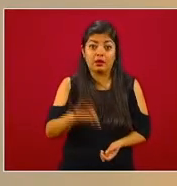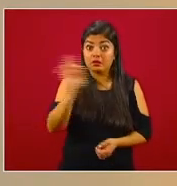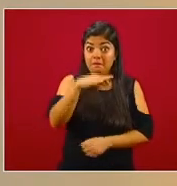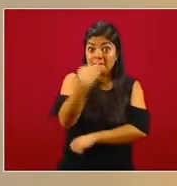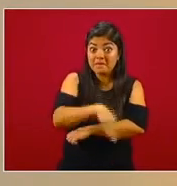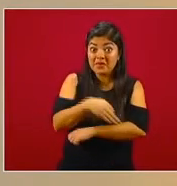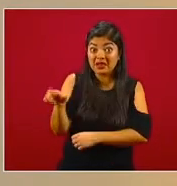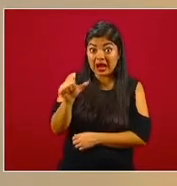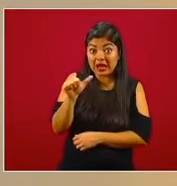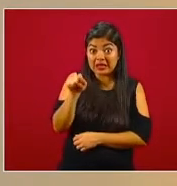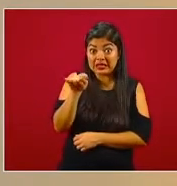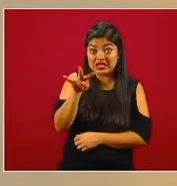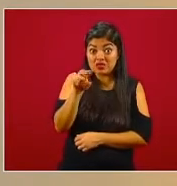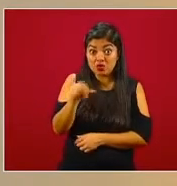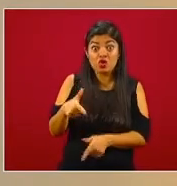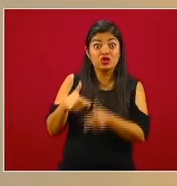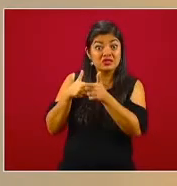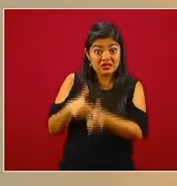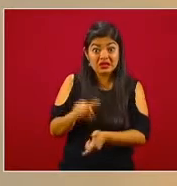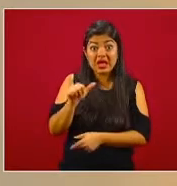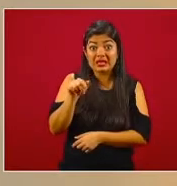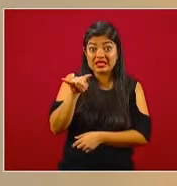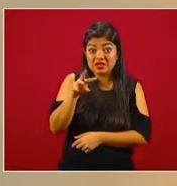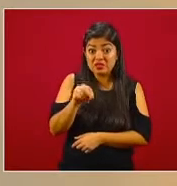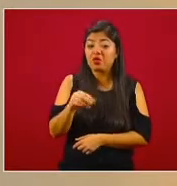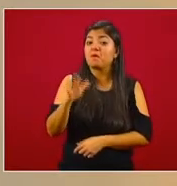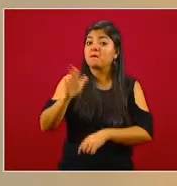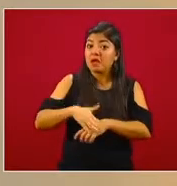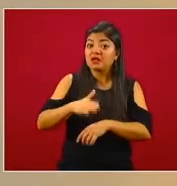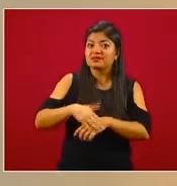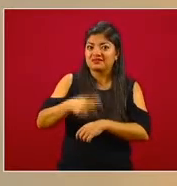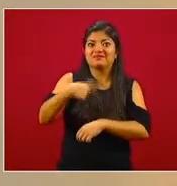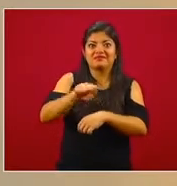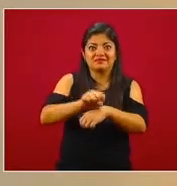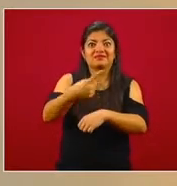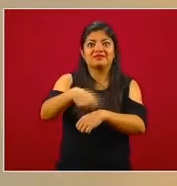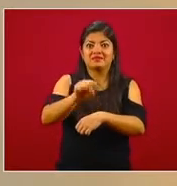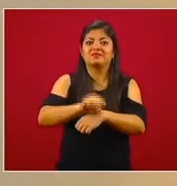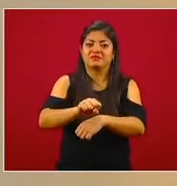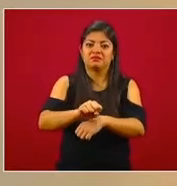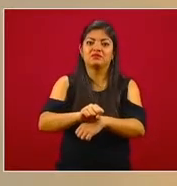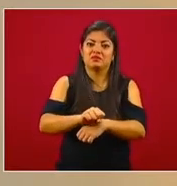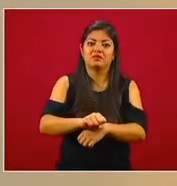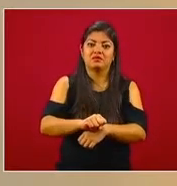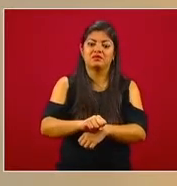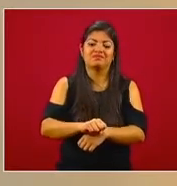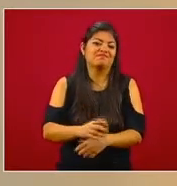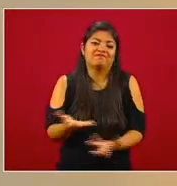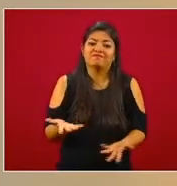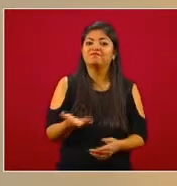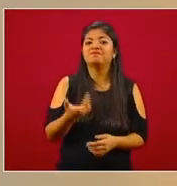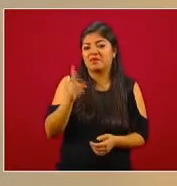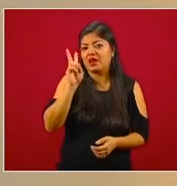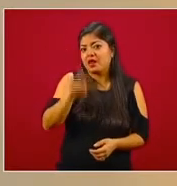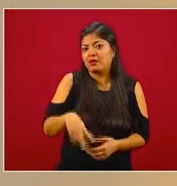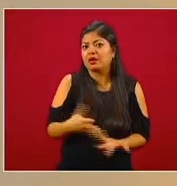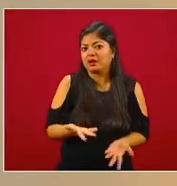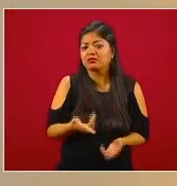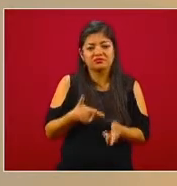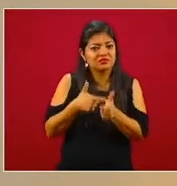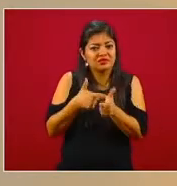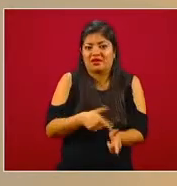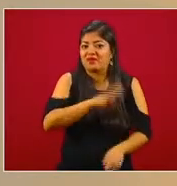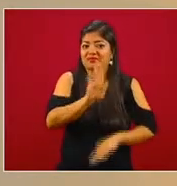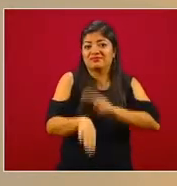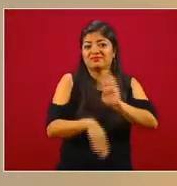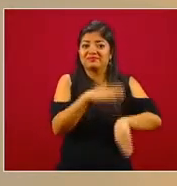epidemia siga active. activa y That's va a seguir unfortunate, activa but that's todavía our por reality. varias For as semanas, long como as lo the hemos pandemic dicho, is vamos a active and tener will continue to be active lamentablemente for several weeks, defunciones.